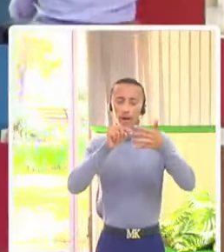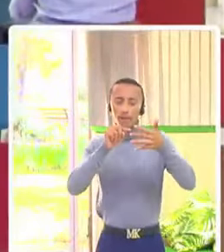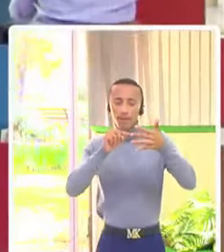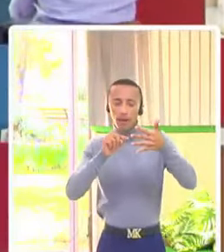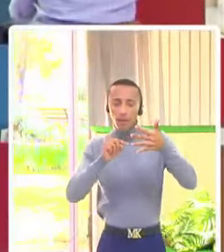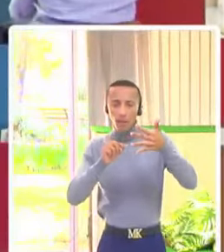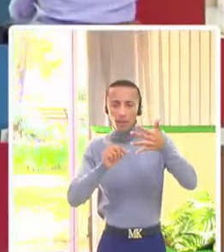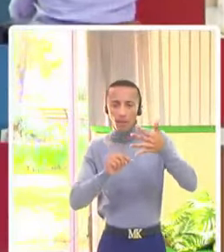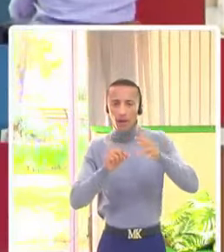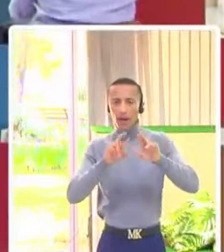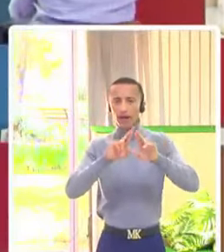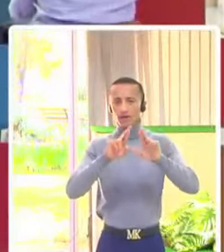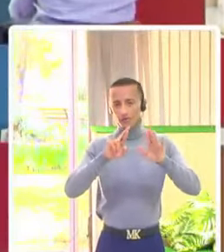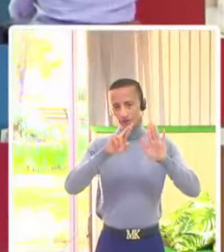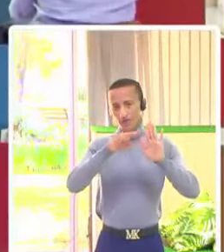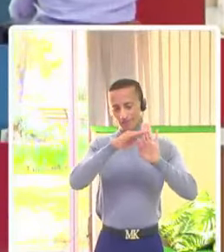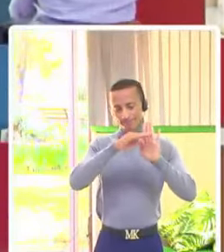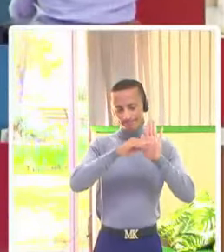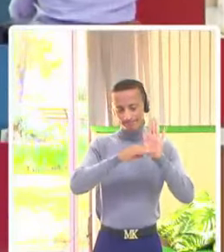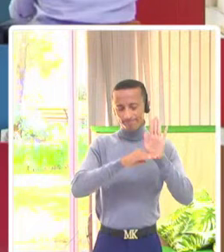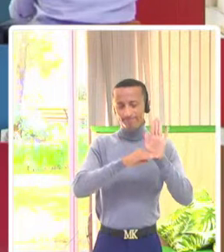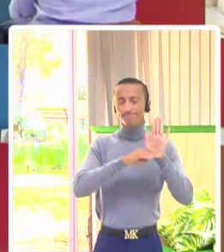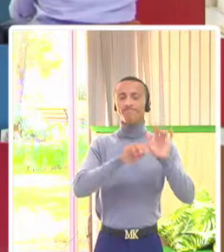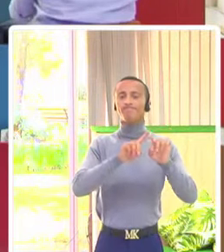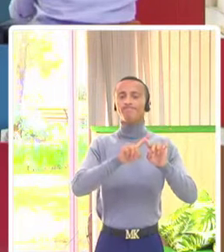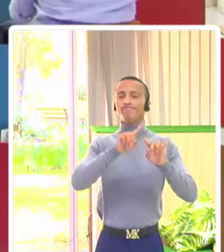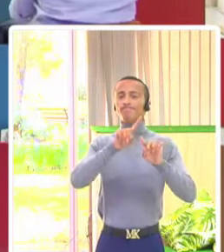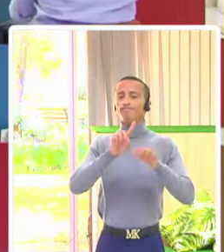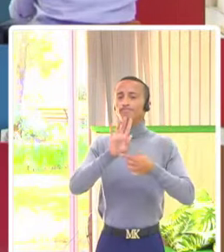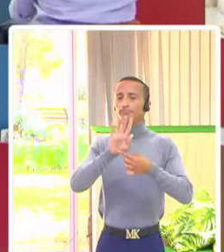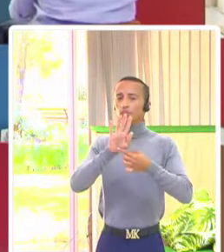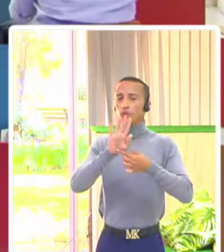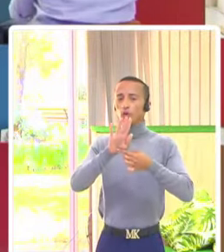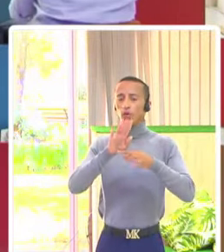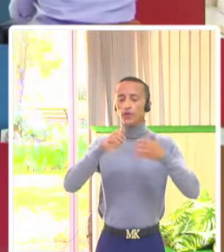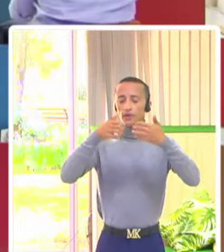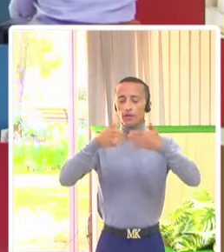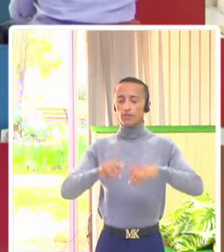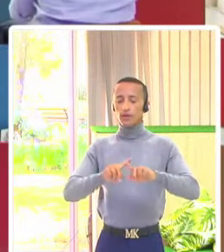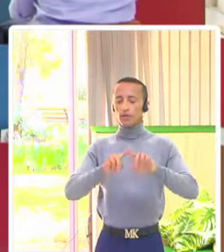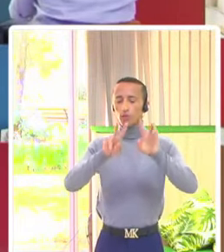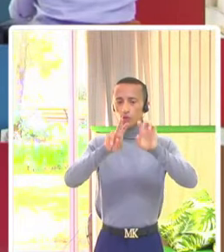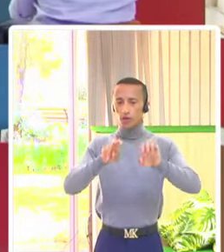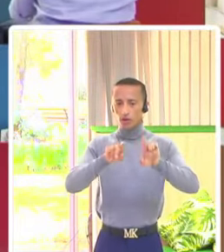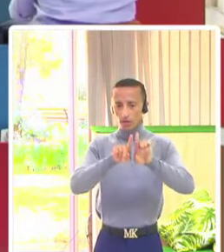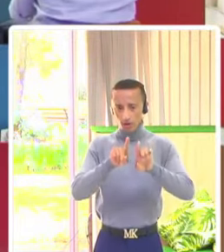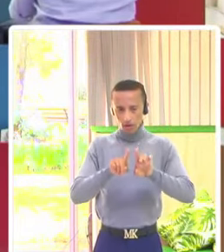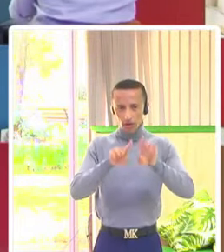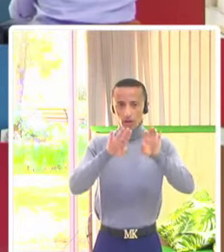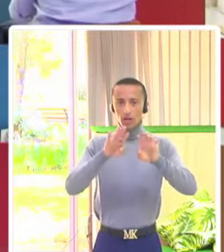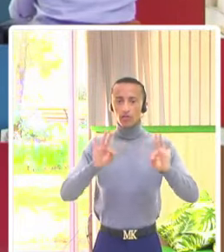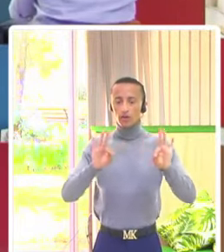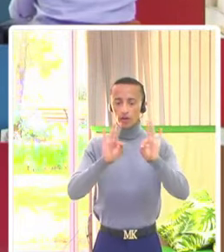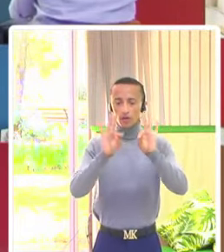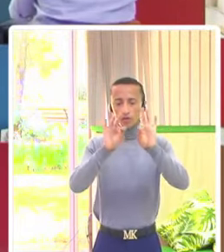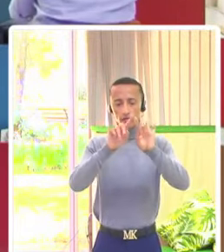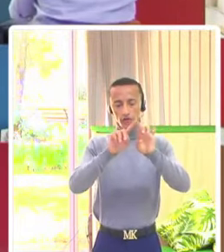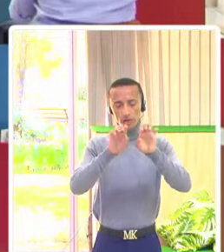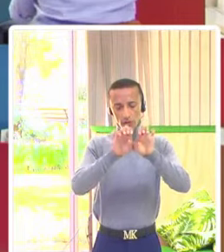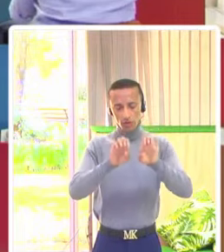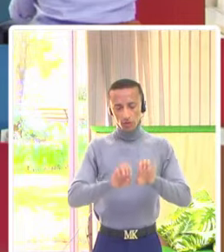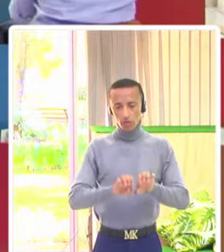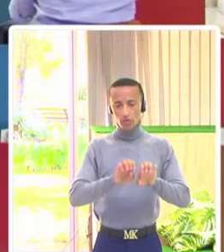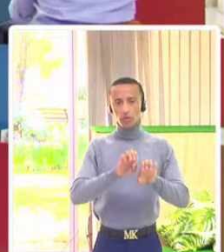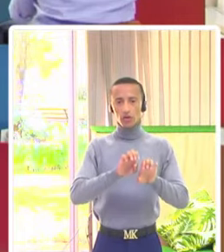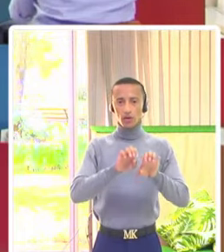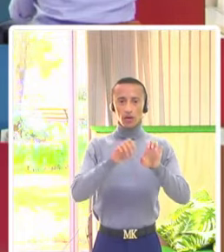One thing, actually, just for everyone's benefit, I think when you talk about DPIs, there are some differences, and I wonder if it might be